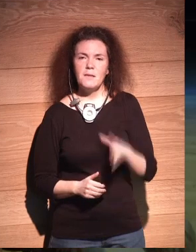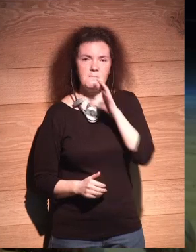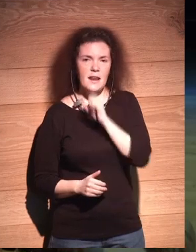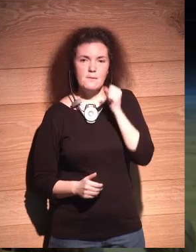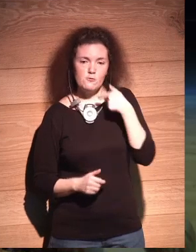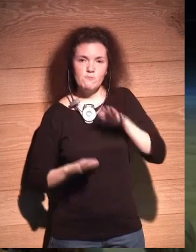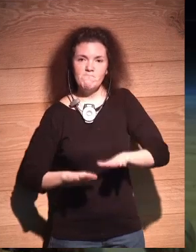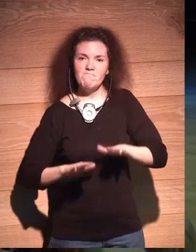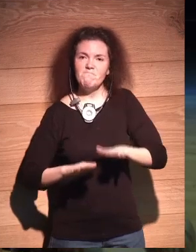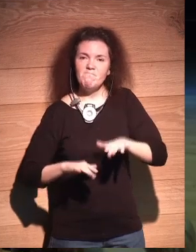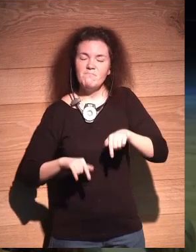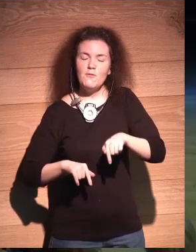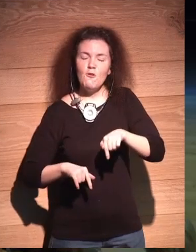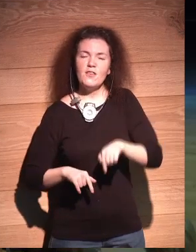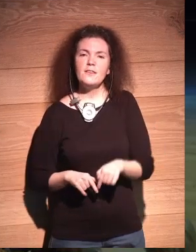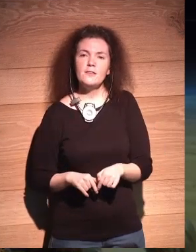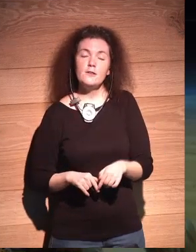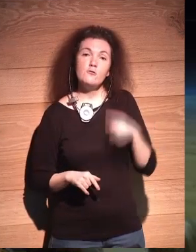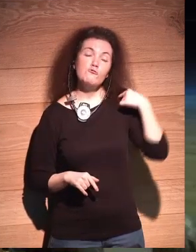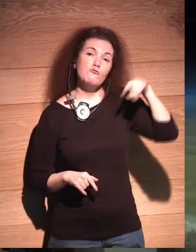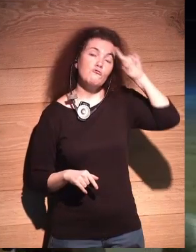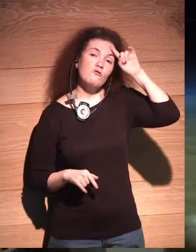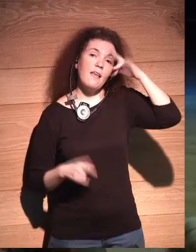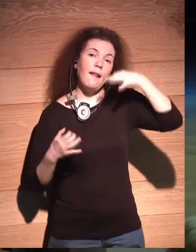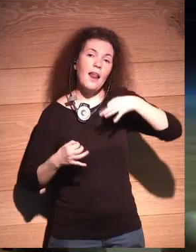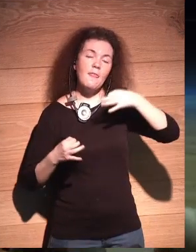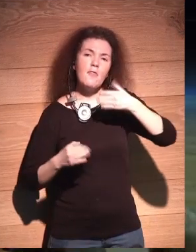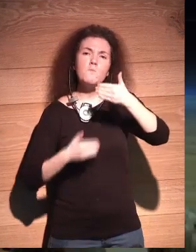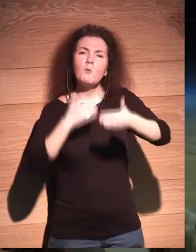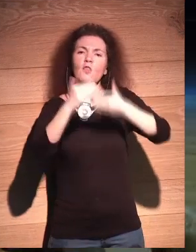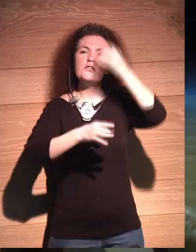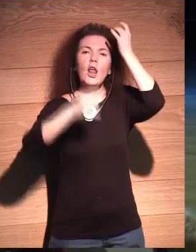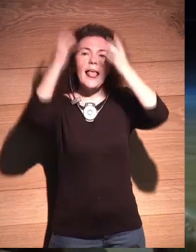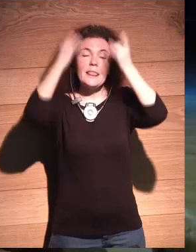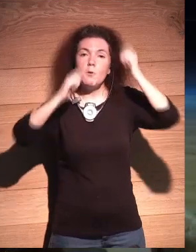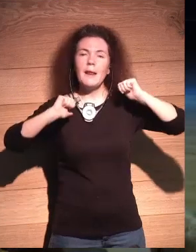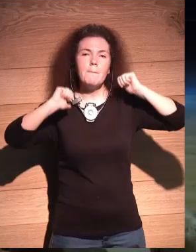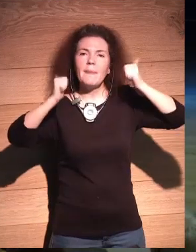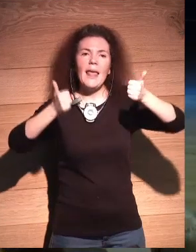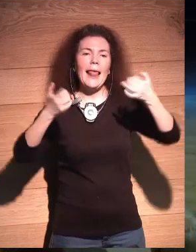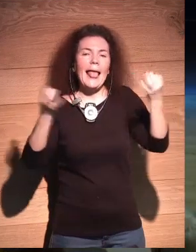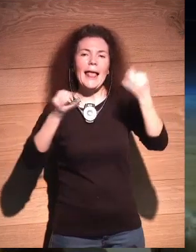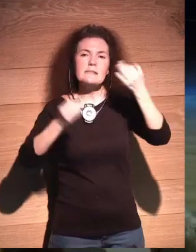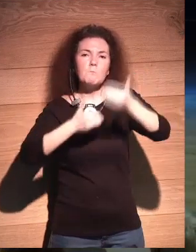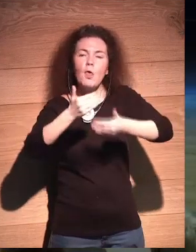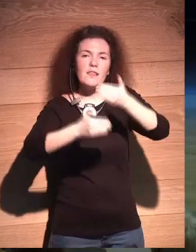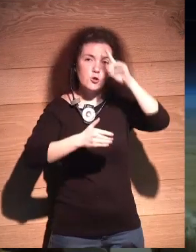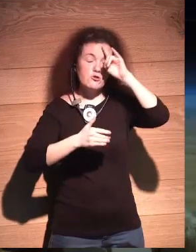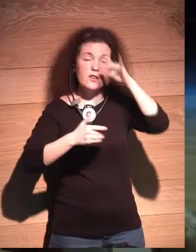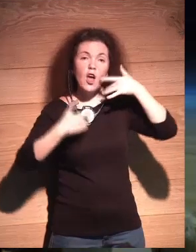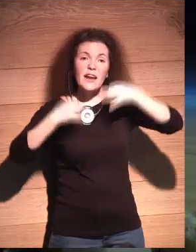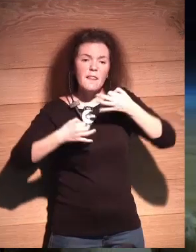I don't know what the creative process is, so that's number one, okay? Because I really don't know what I'm doing,